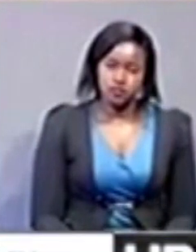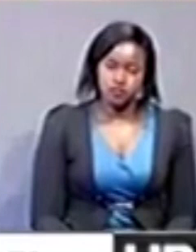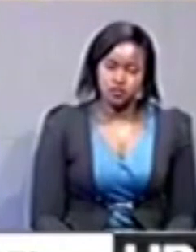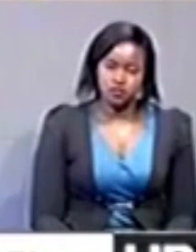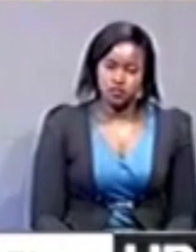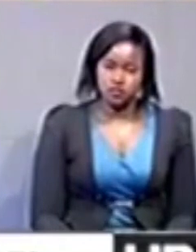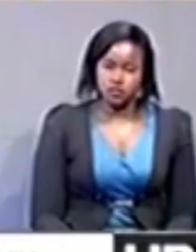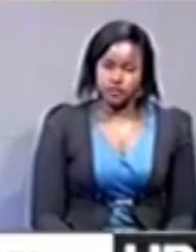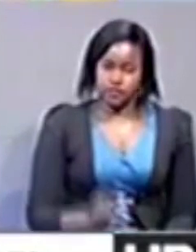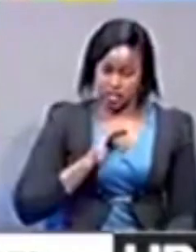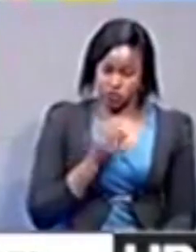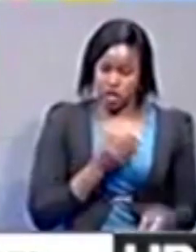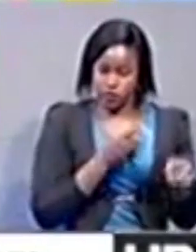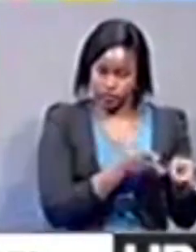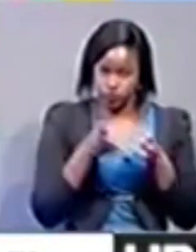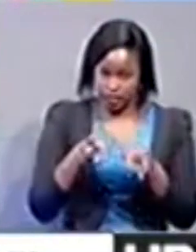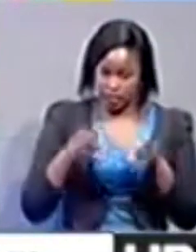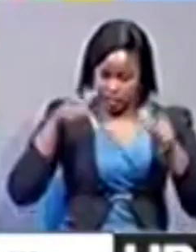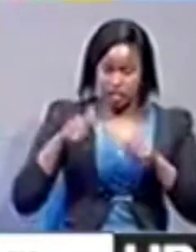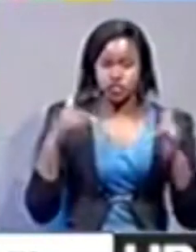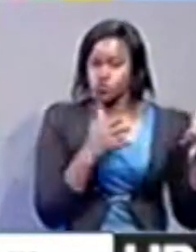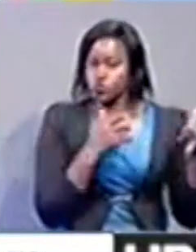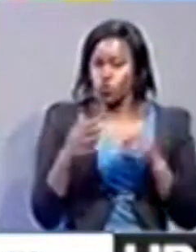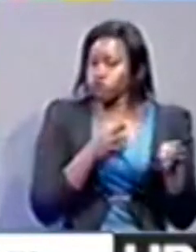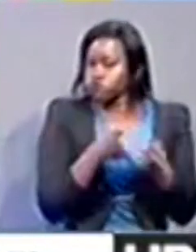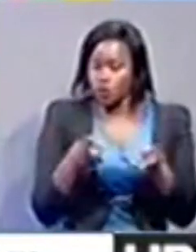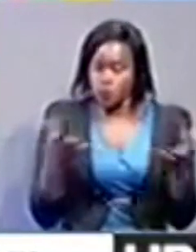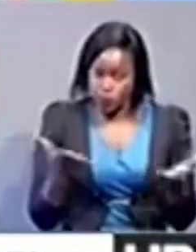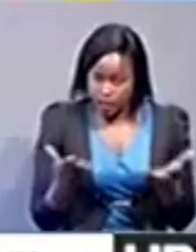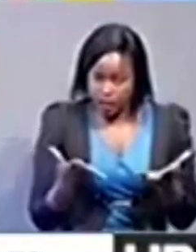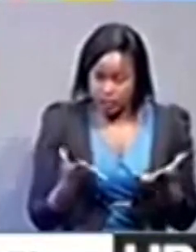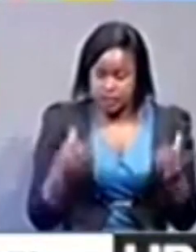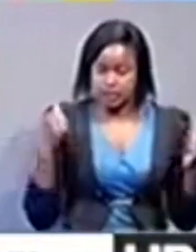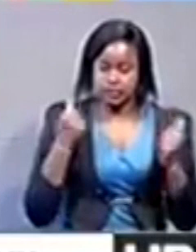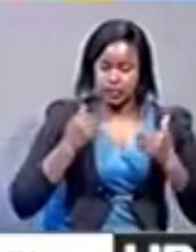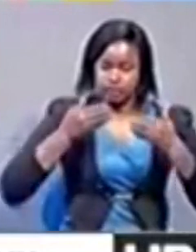Our strategy in this war is to avoid the sickness